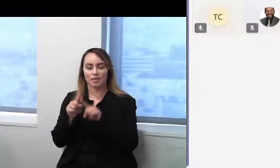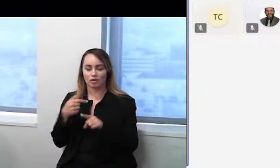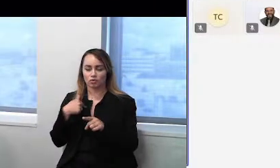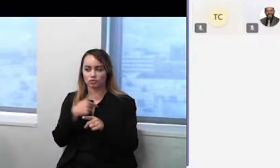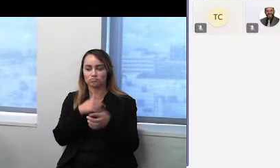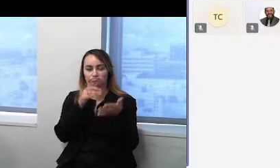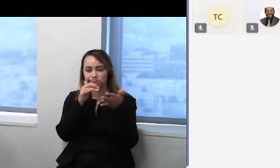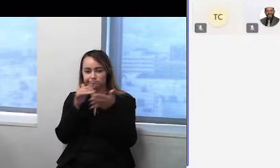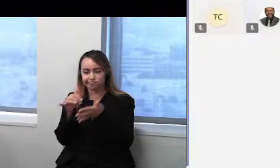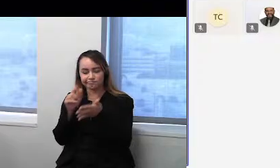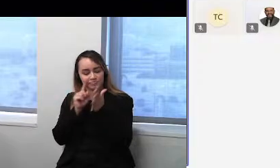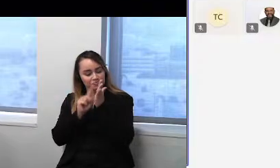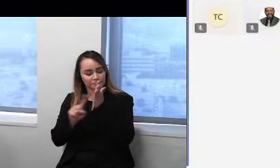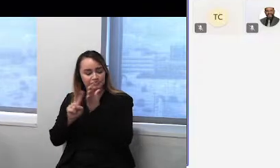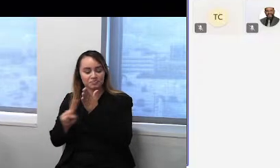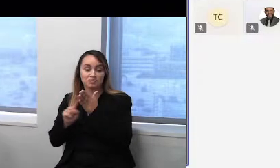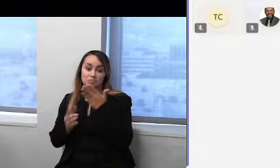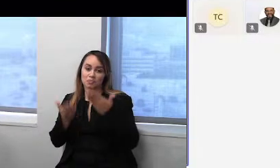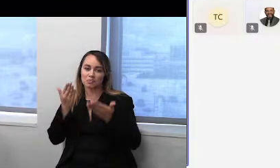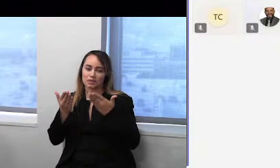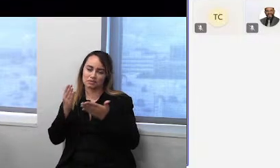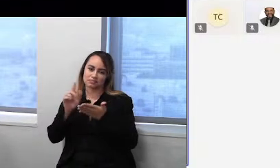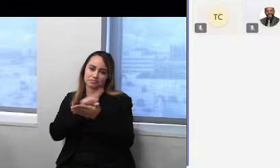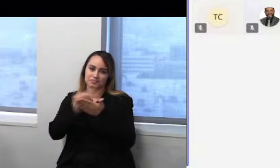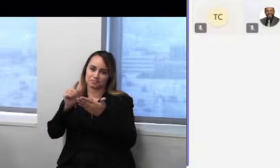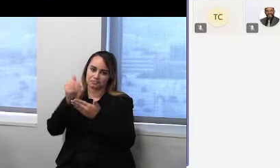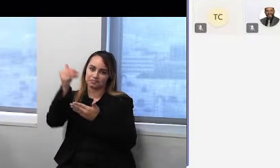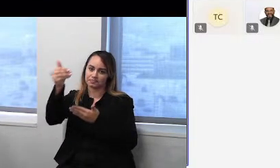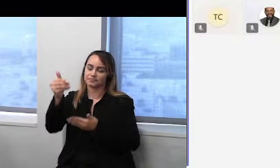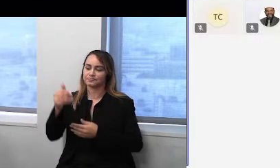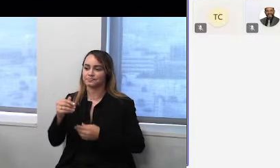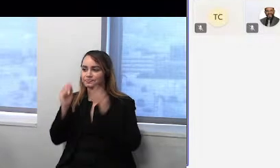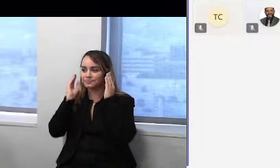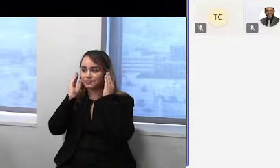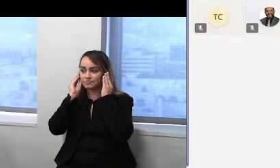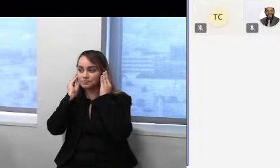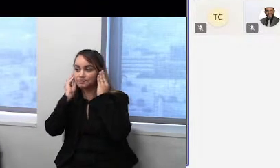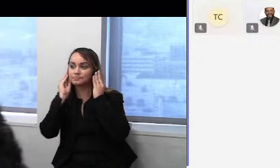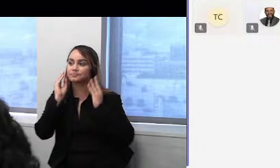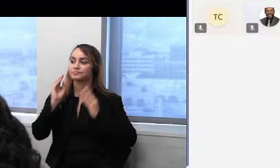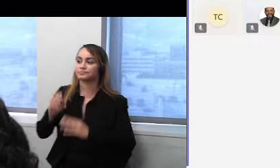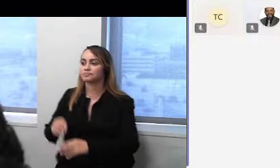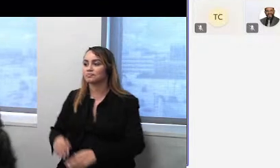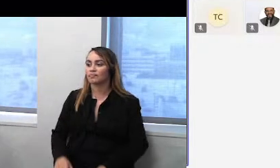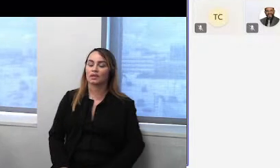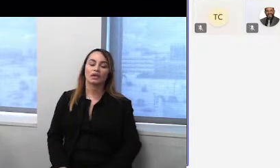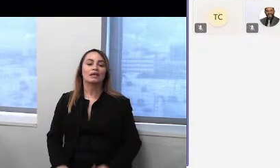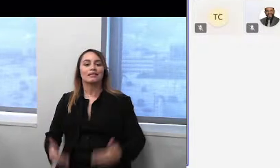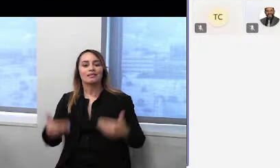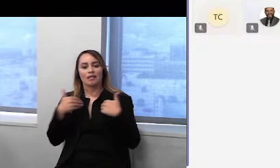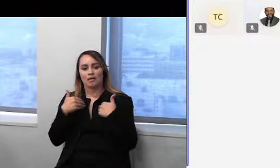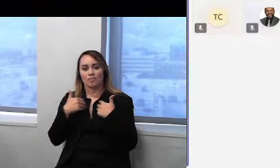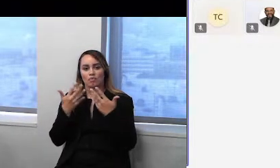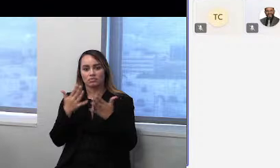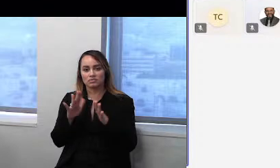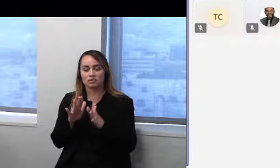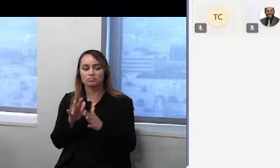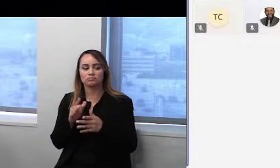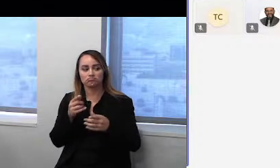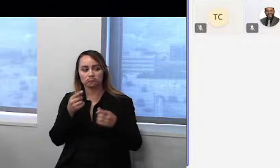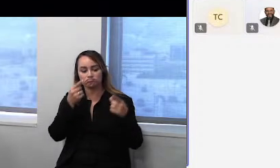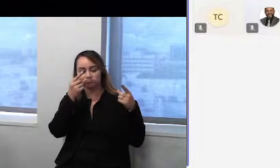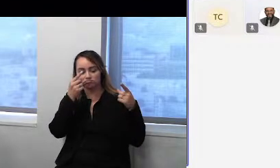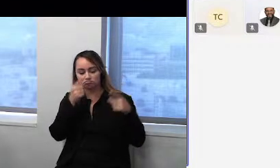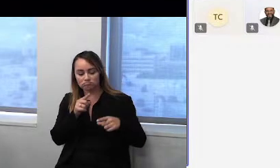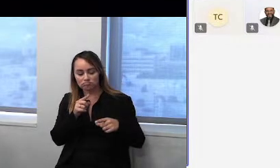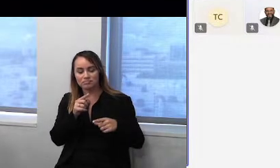my regulatory team, they're not here, but we have a filing associated with what else will need to be done for expanding the system as a result